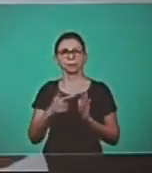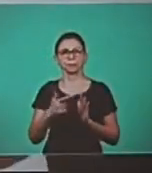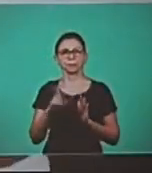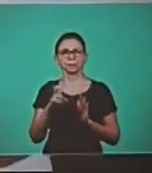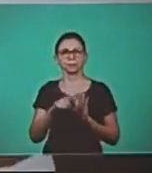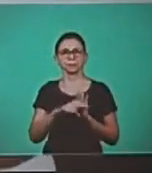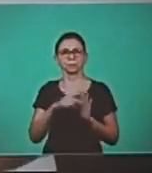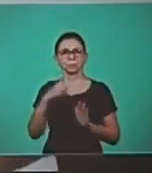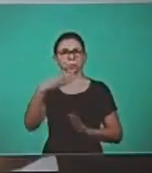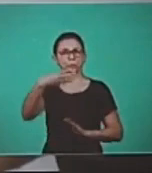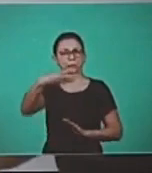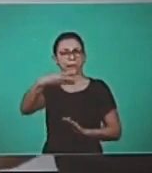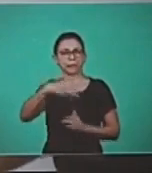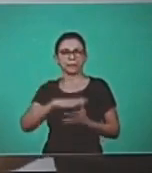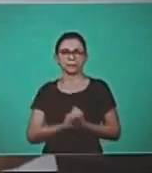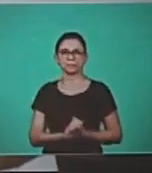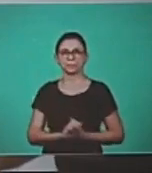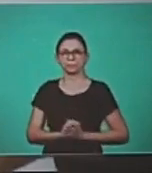Verse 3 of chapter